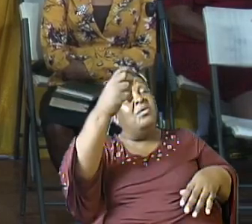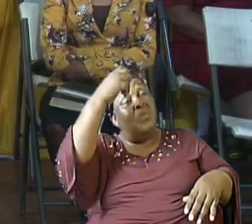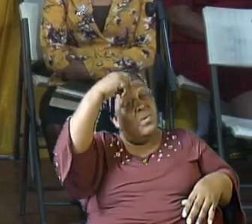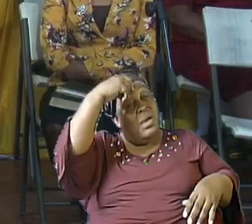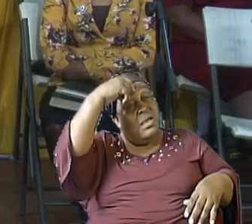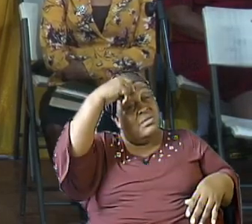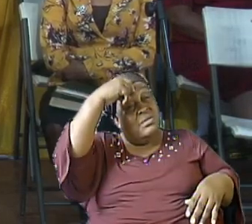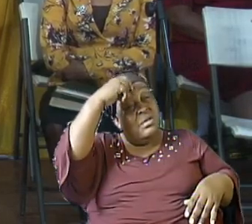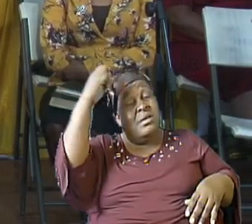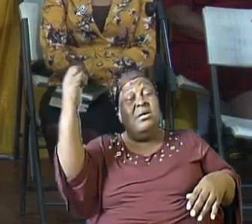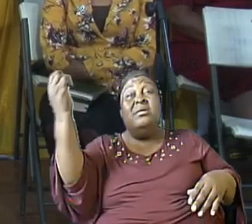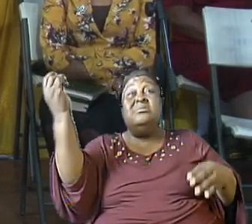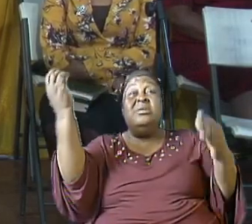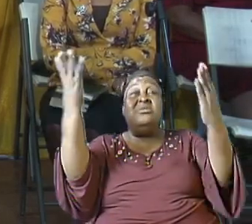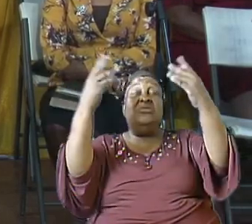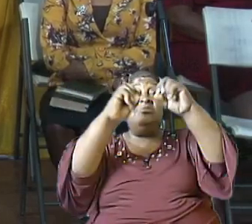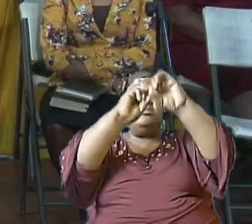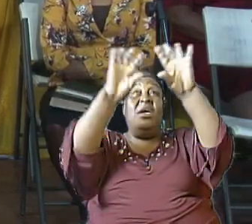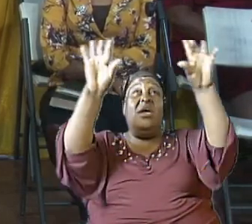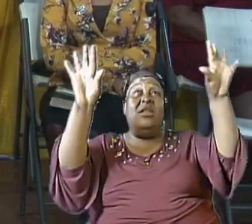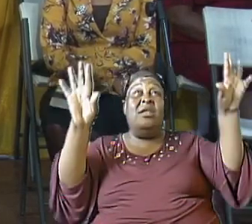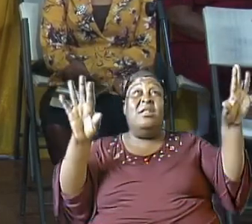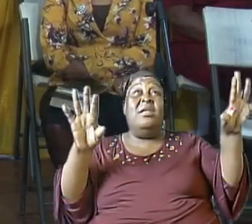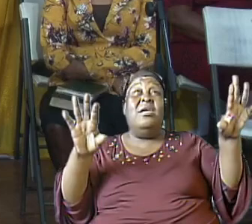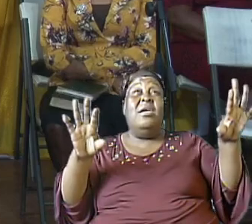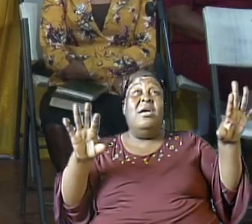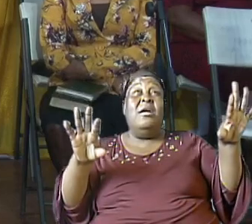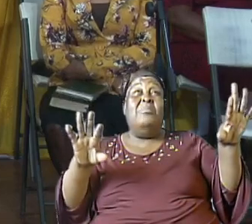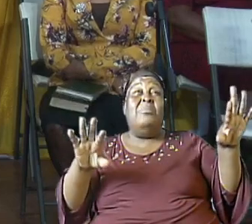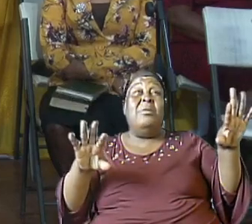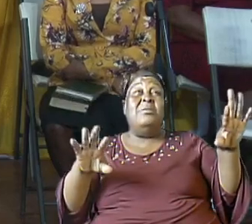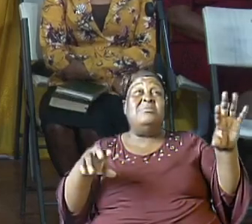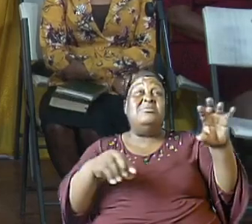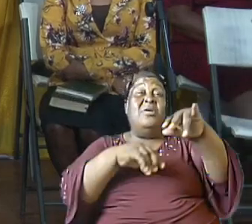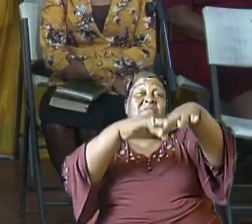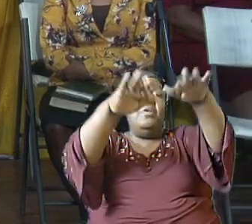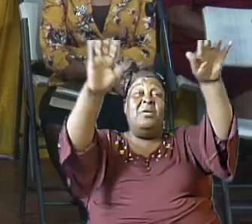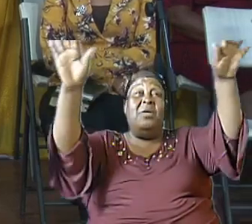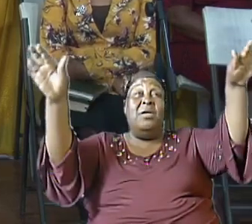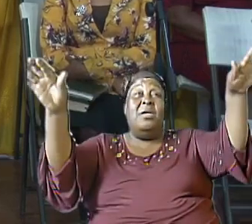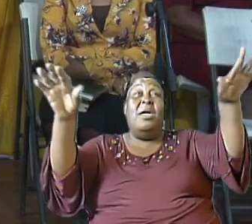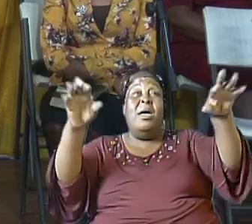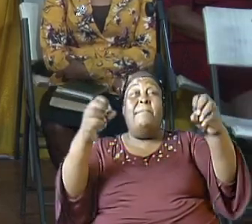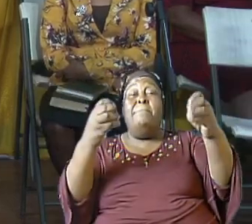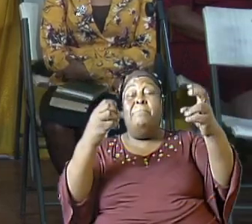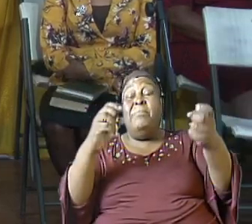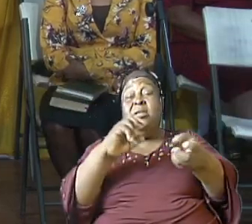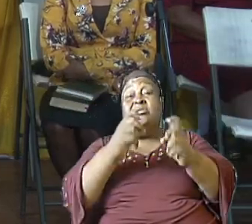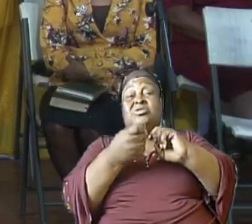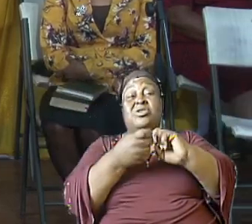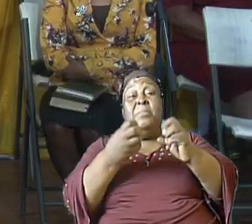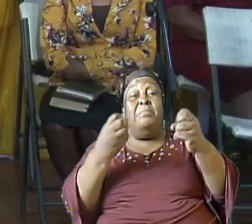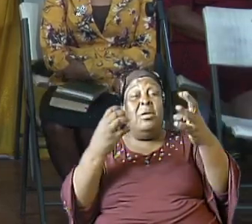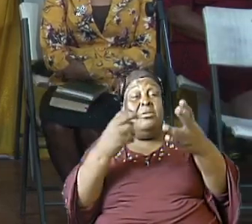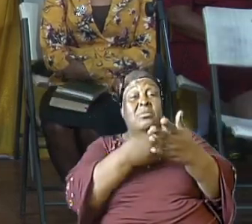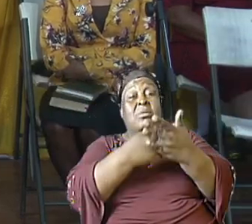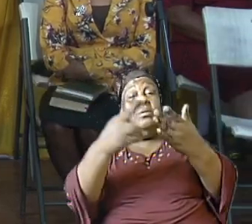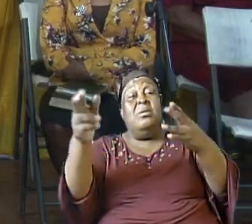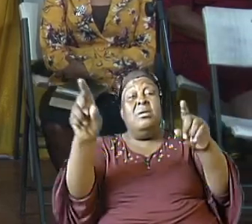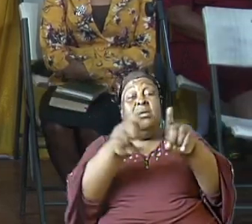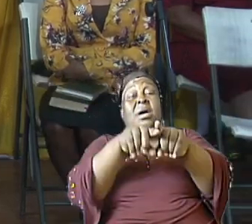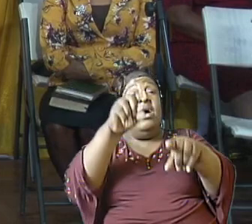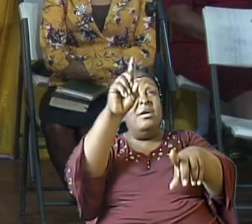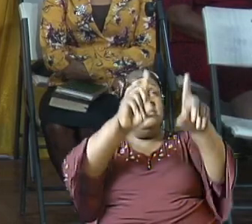wise shall shine as the brightness of the firmament, and they that turn many to righteousness as